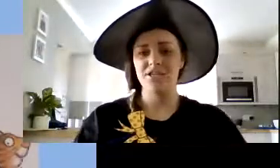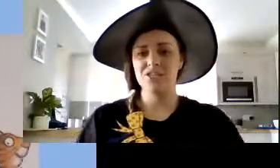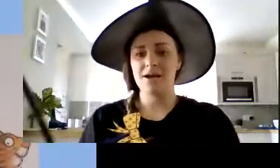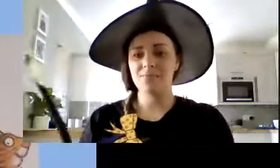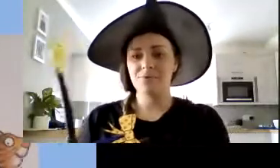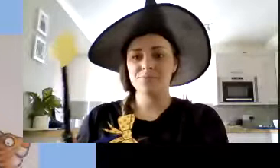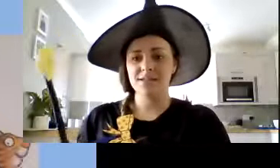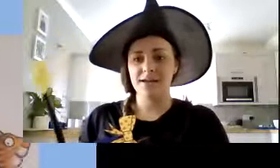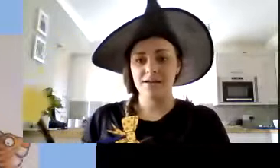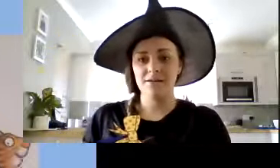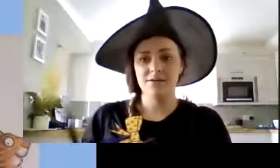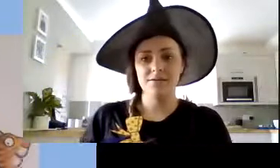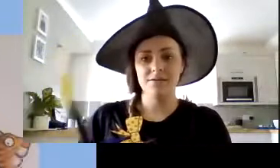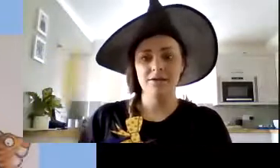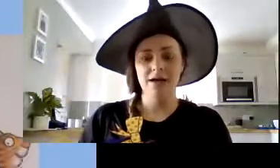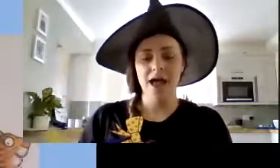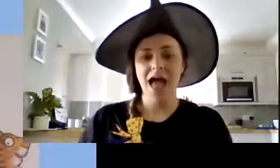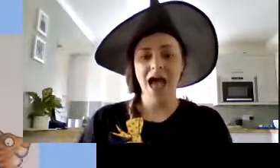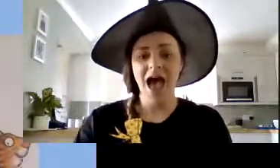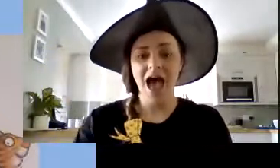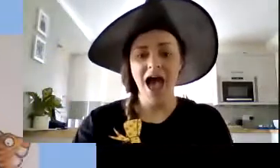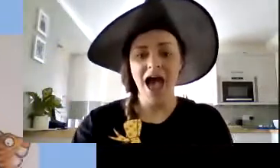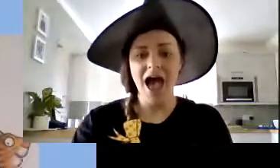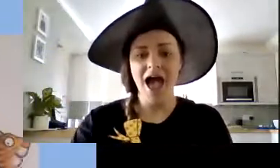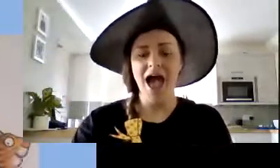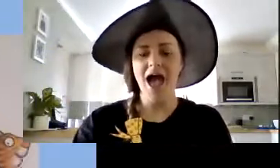The witch tapped the broomstick